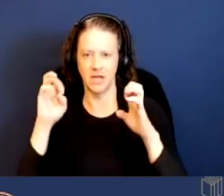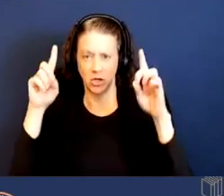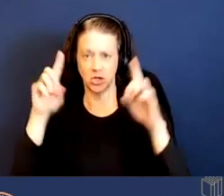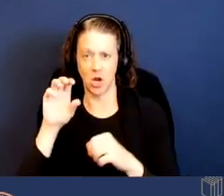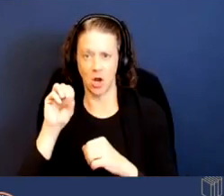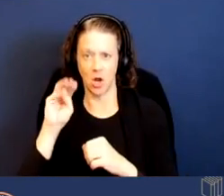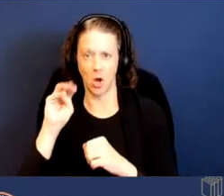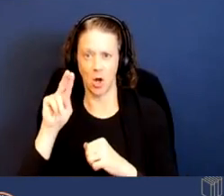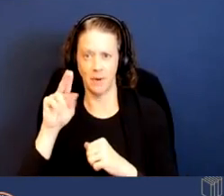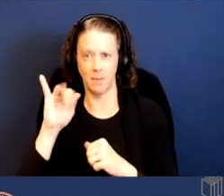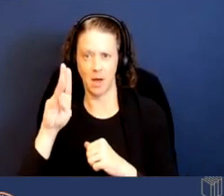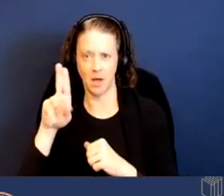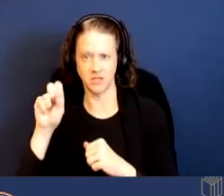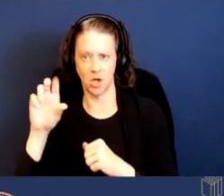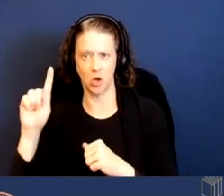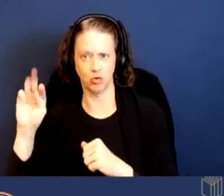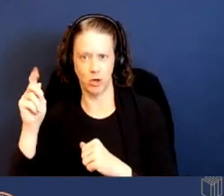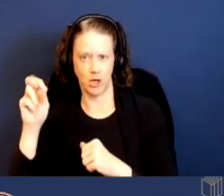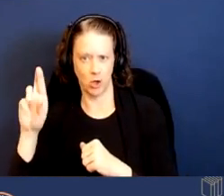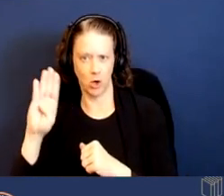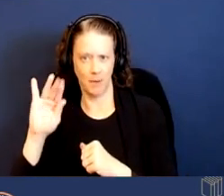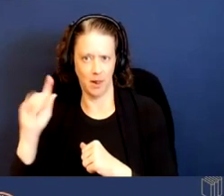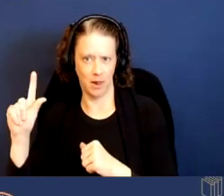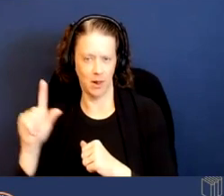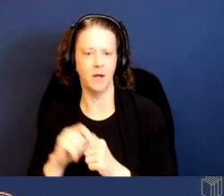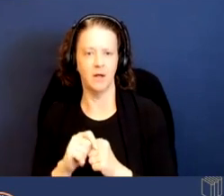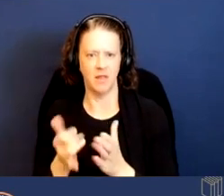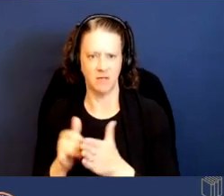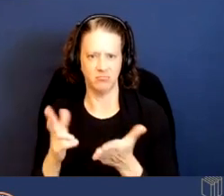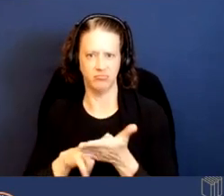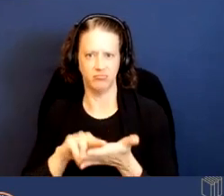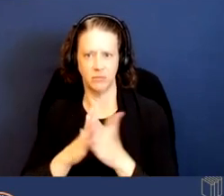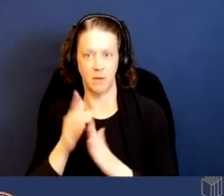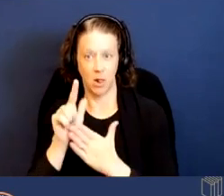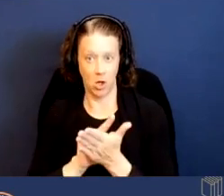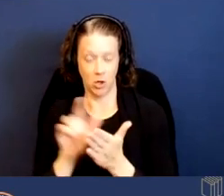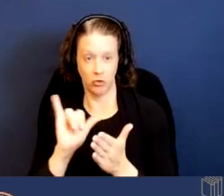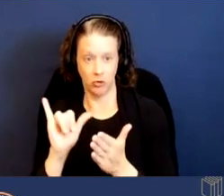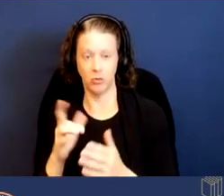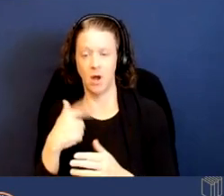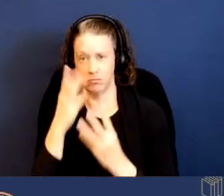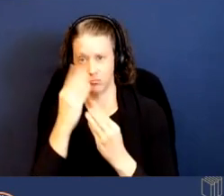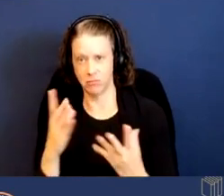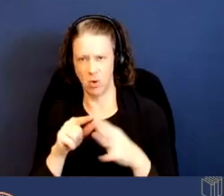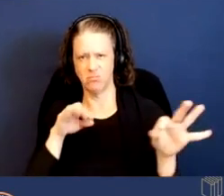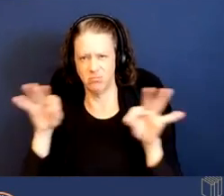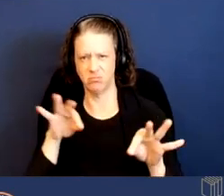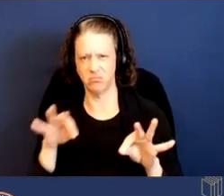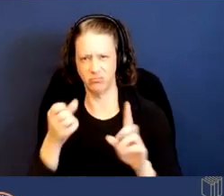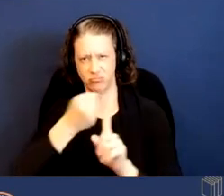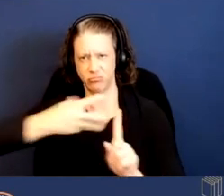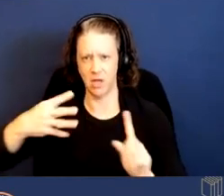signed into law as well. And so, as I stated before, the budget, which Stacey and I will go through and highlight some of